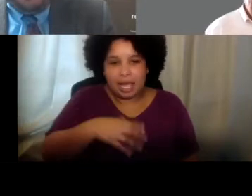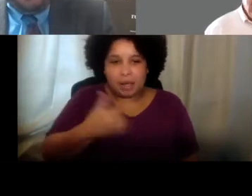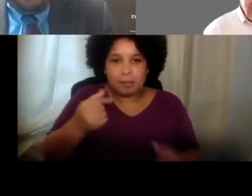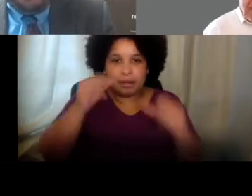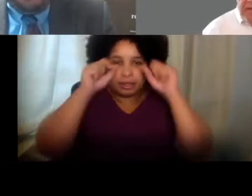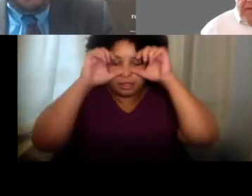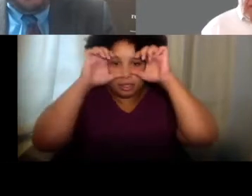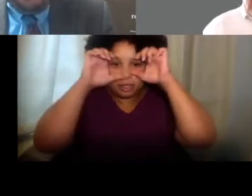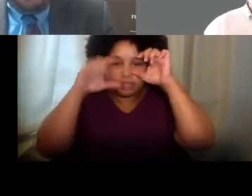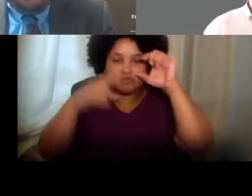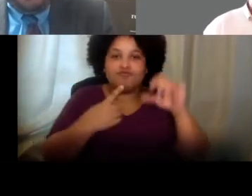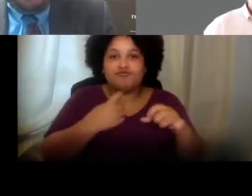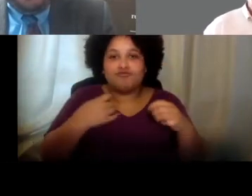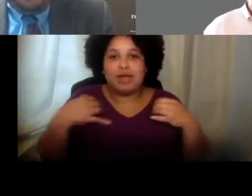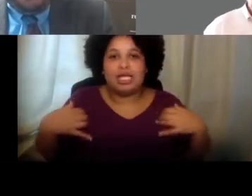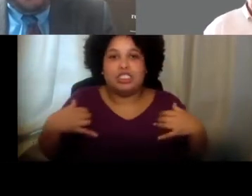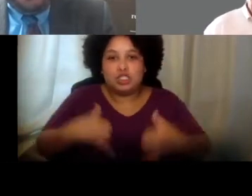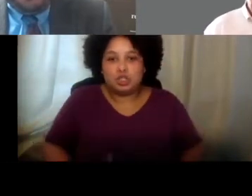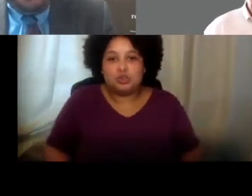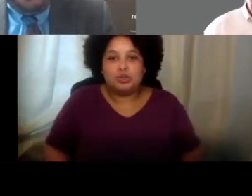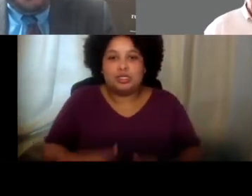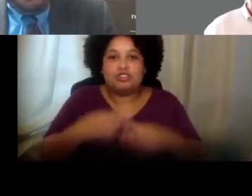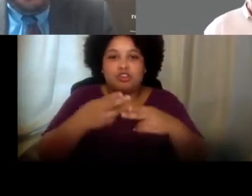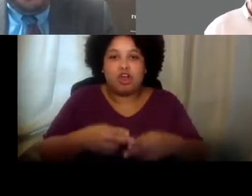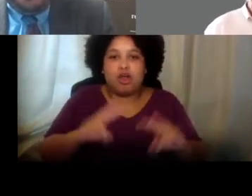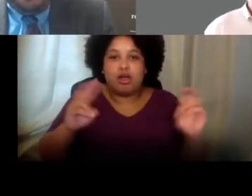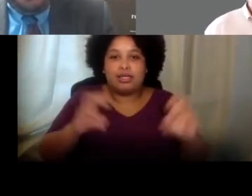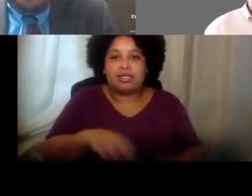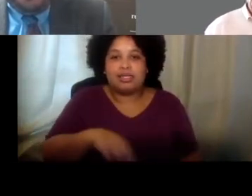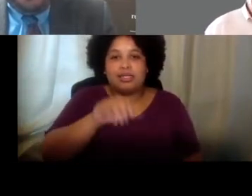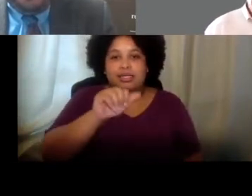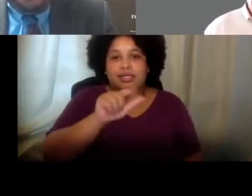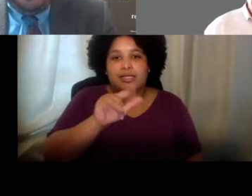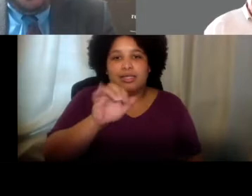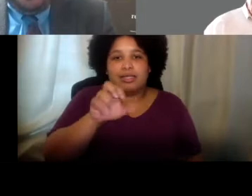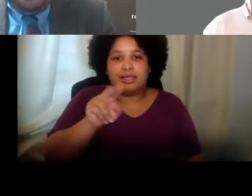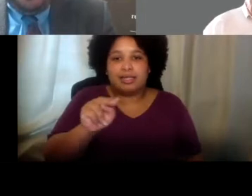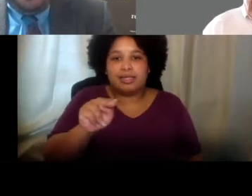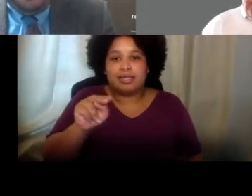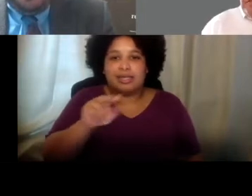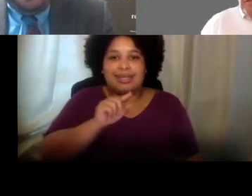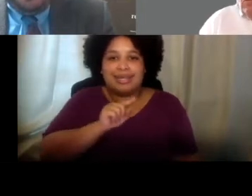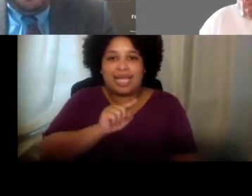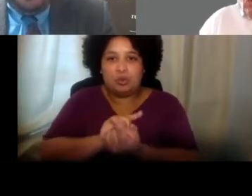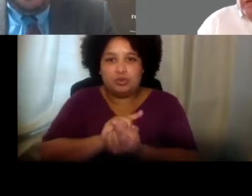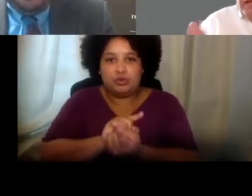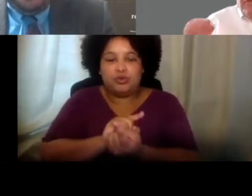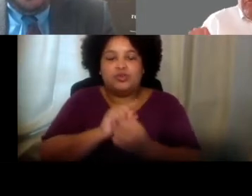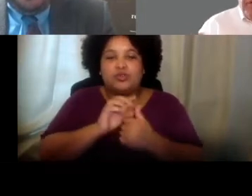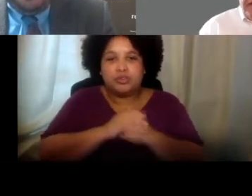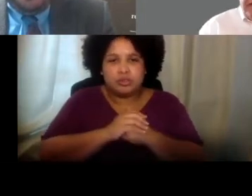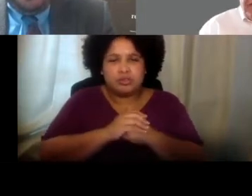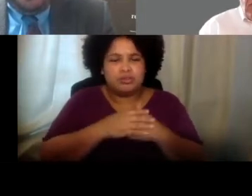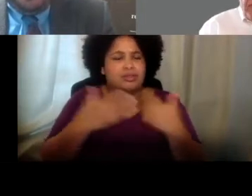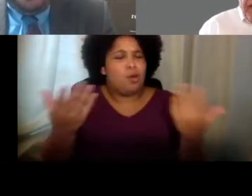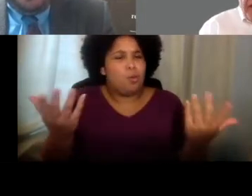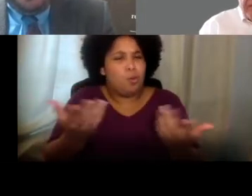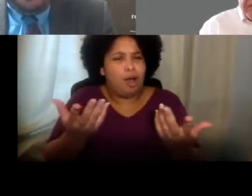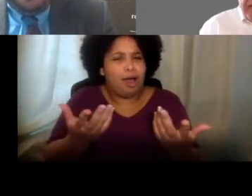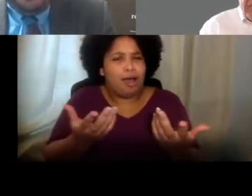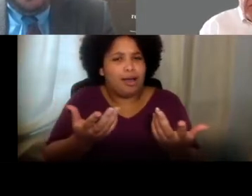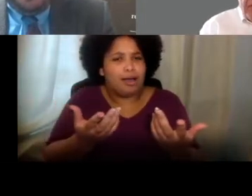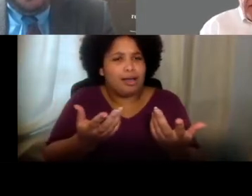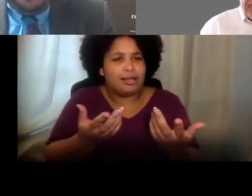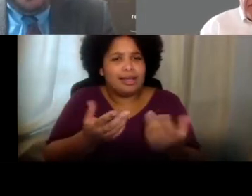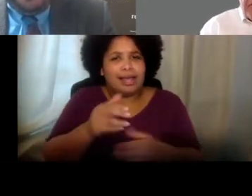red suits there. And the title of the slide says Alien Encounters. And so what happens